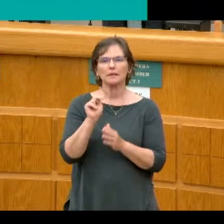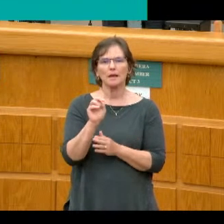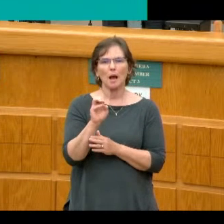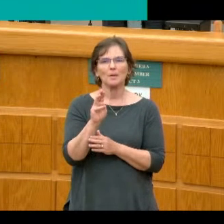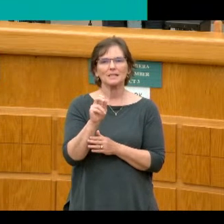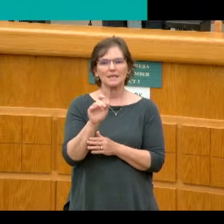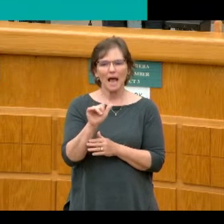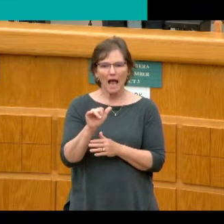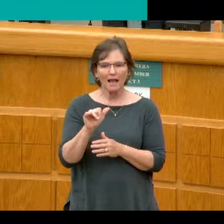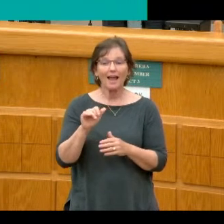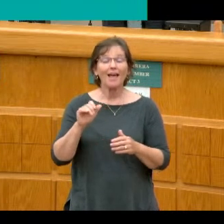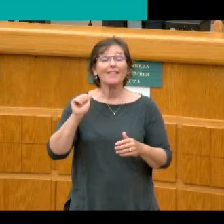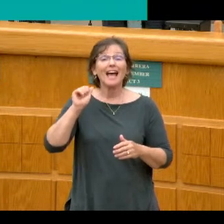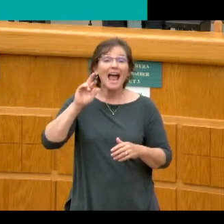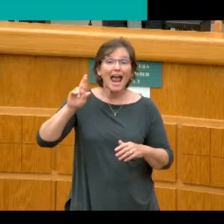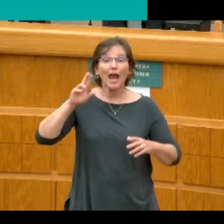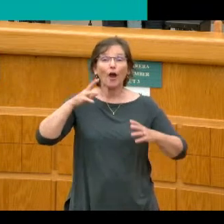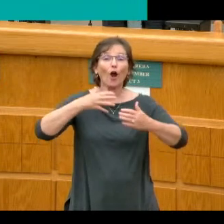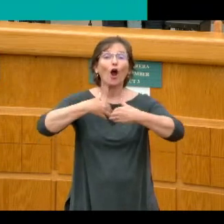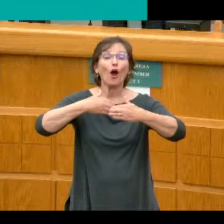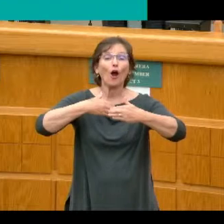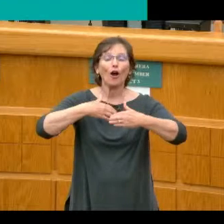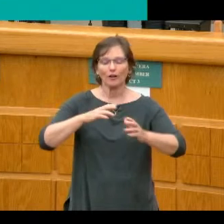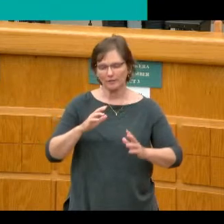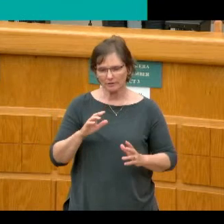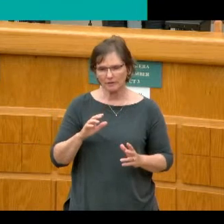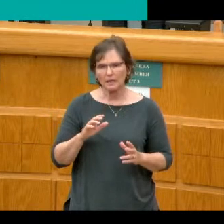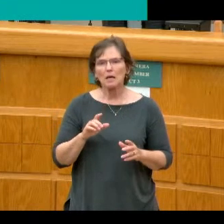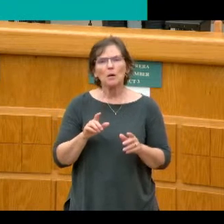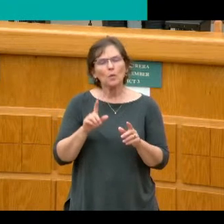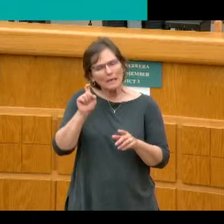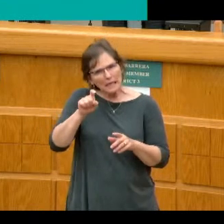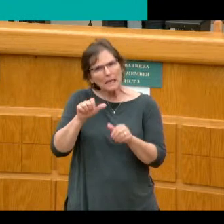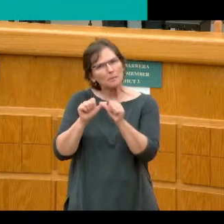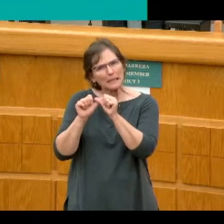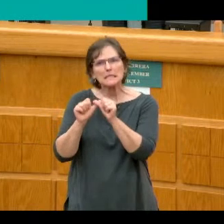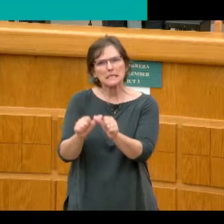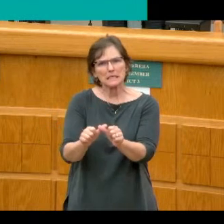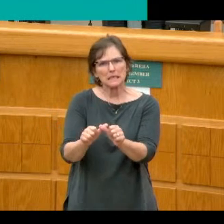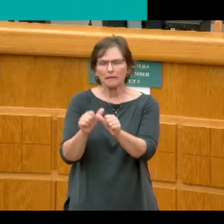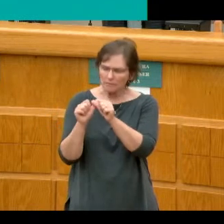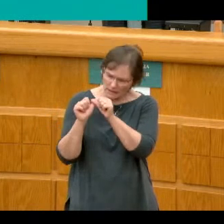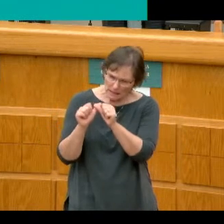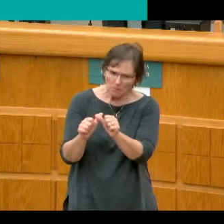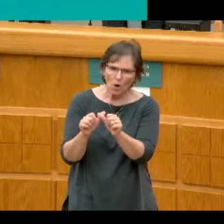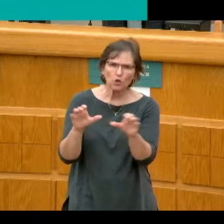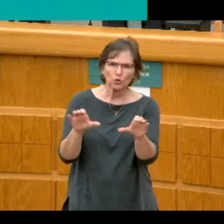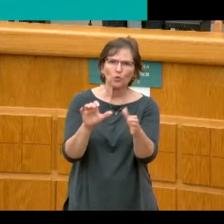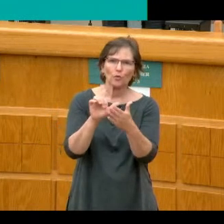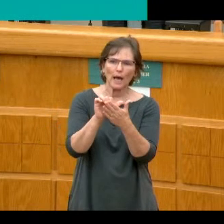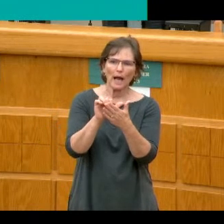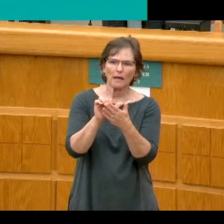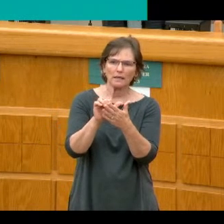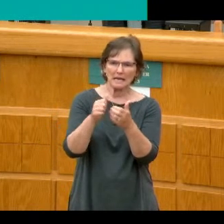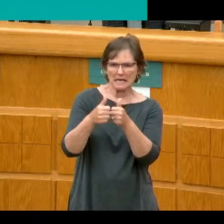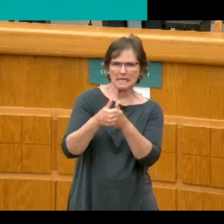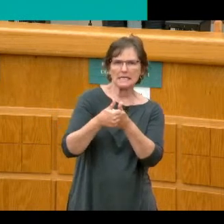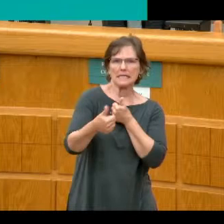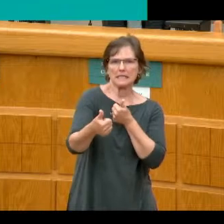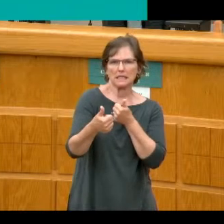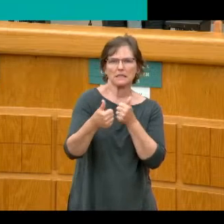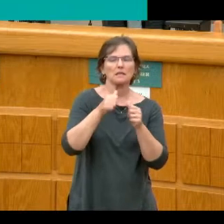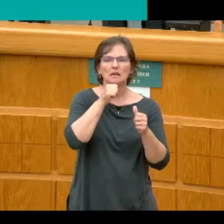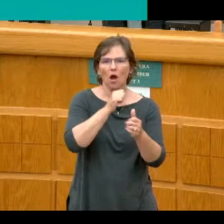item. Refraining from hugs and kisses. I think we have already modified our